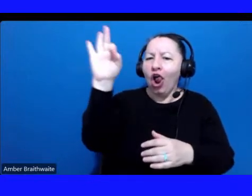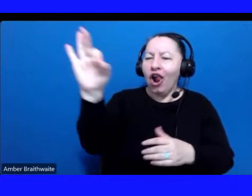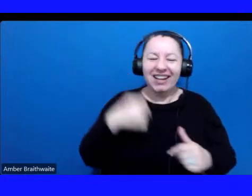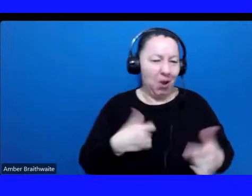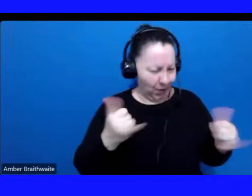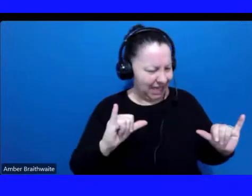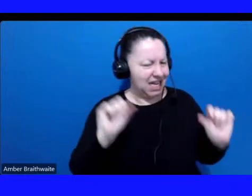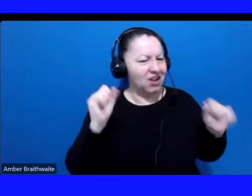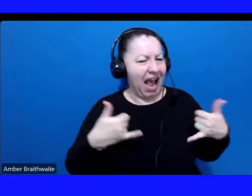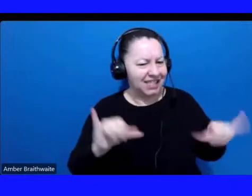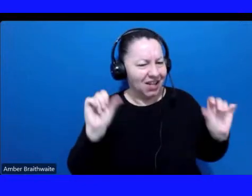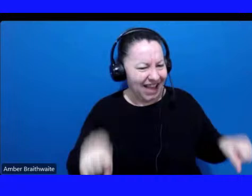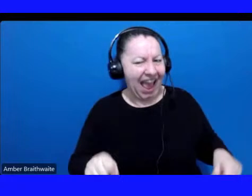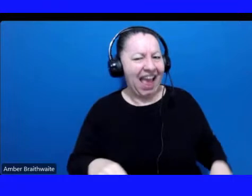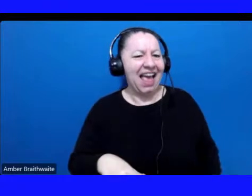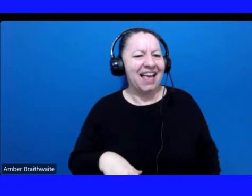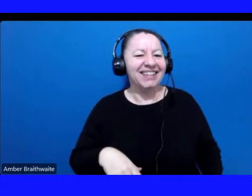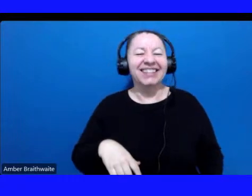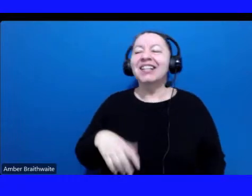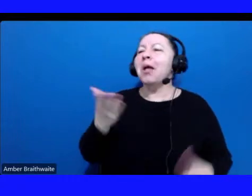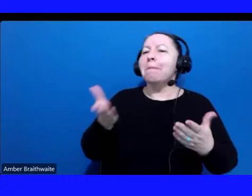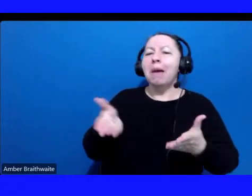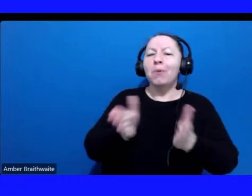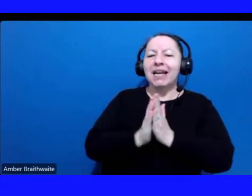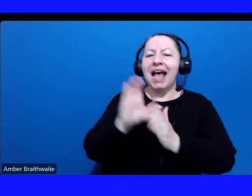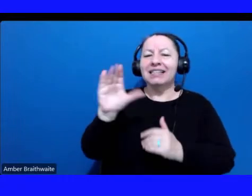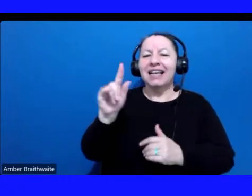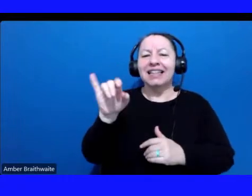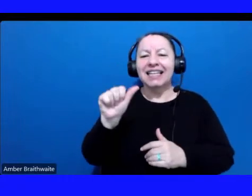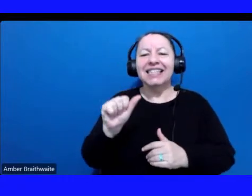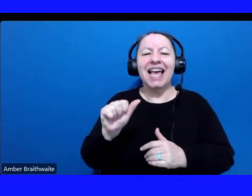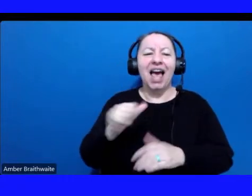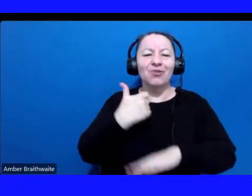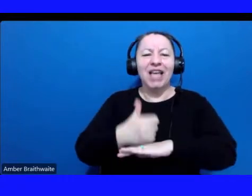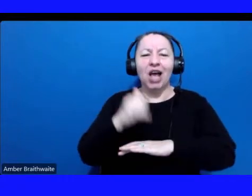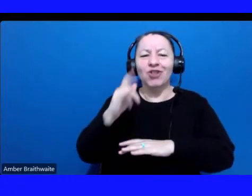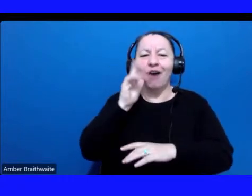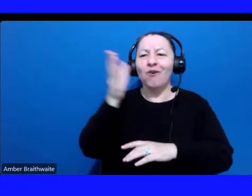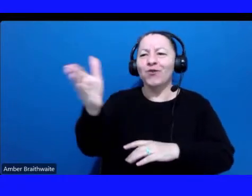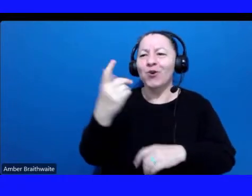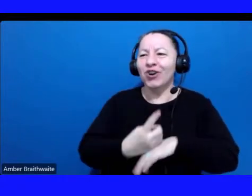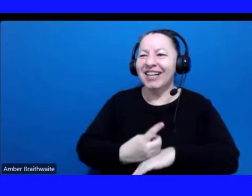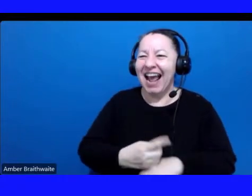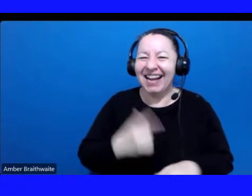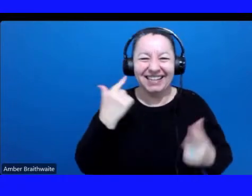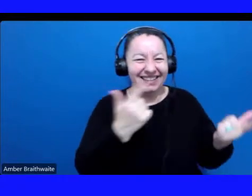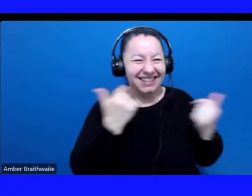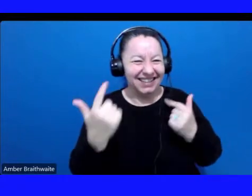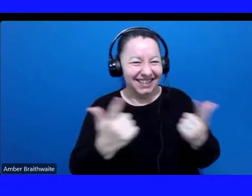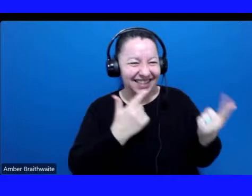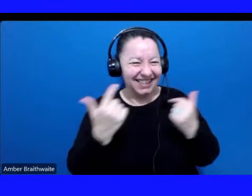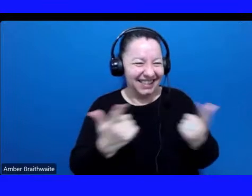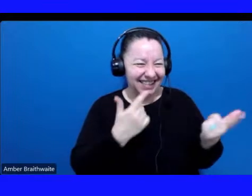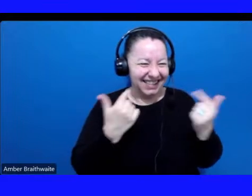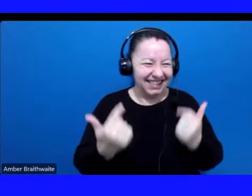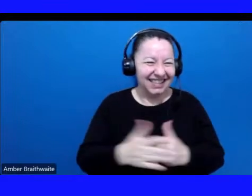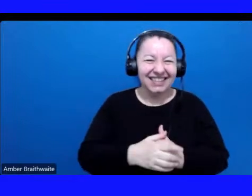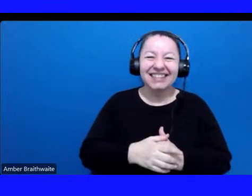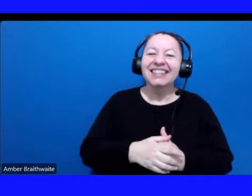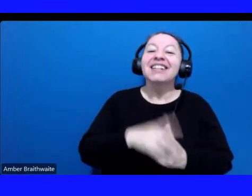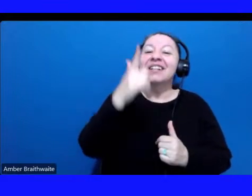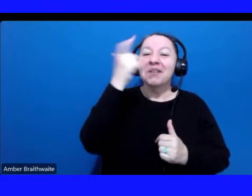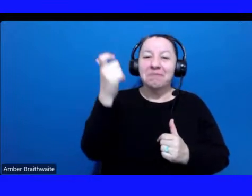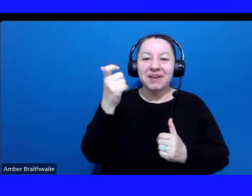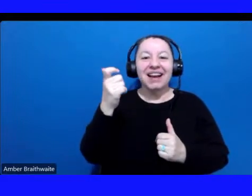people, is really based on a model of diagnosis and assessment. It's based on the